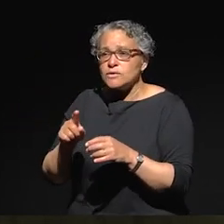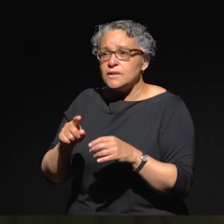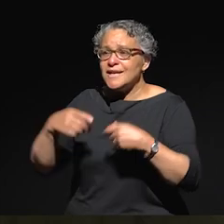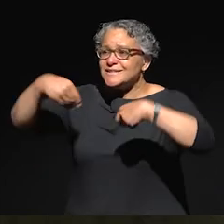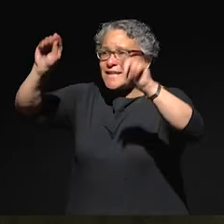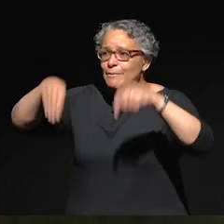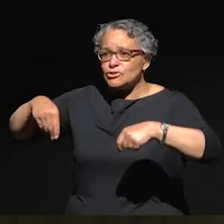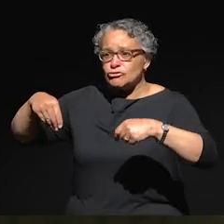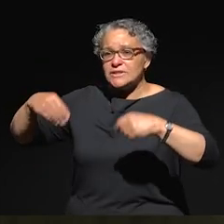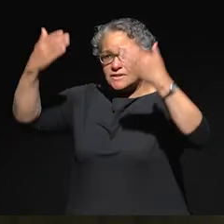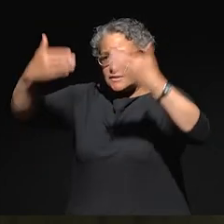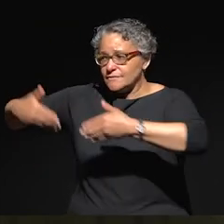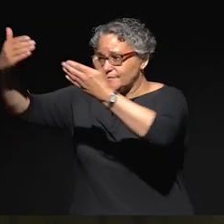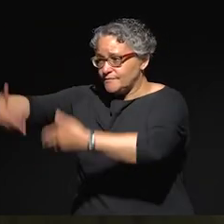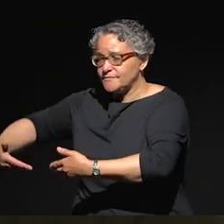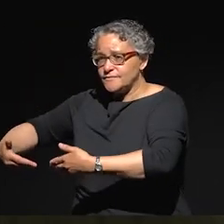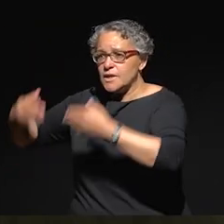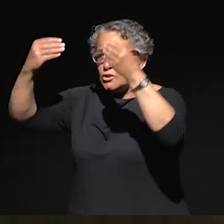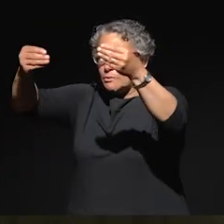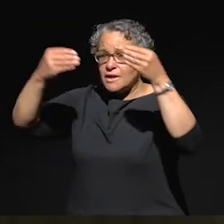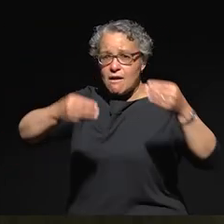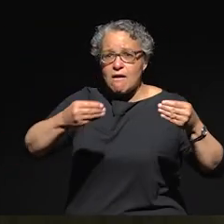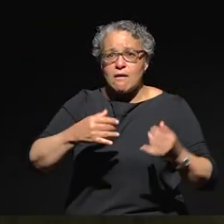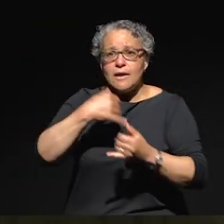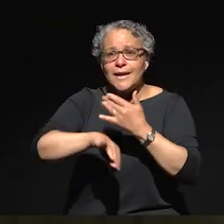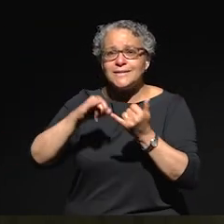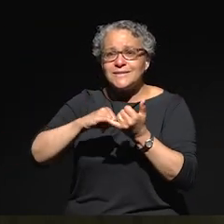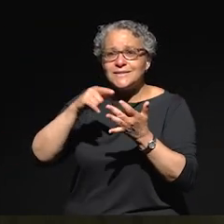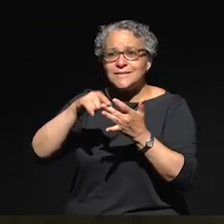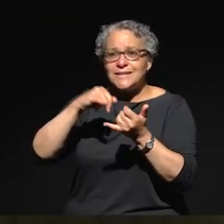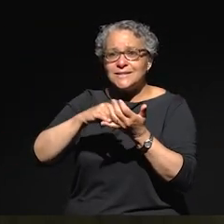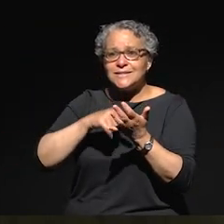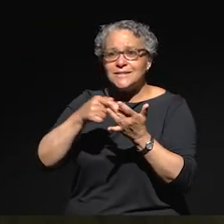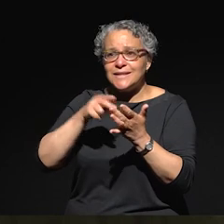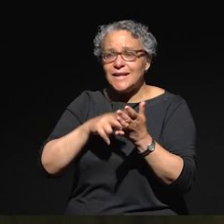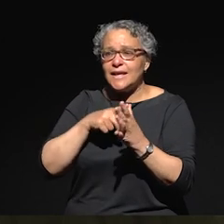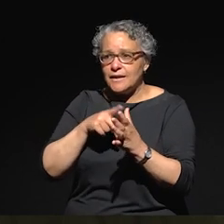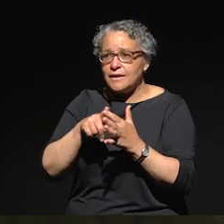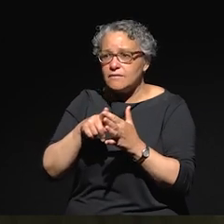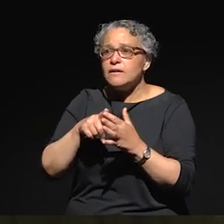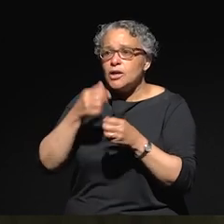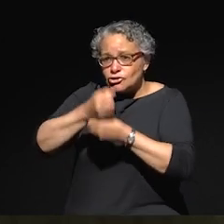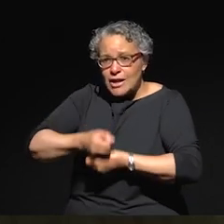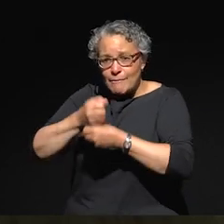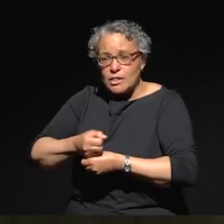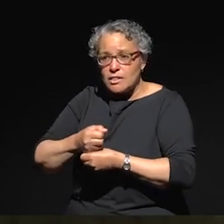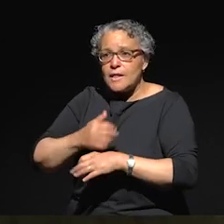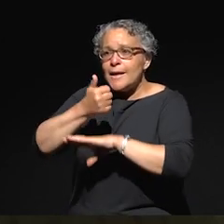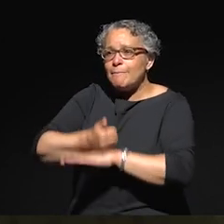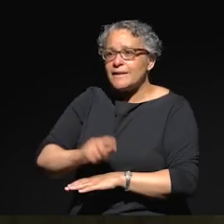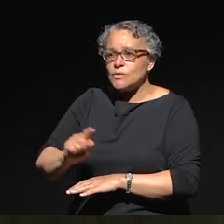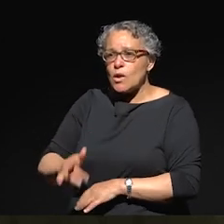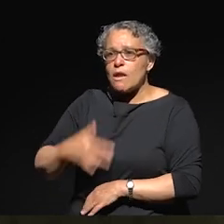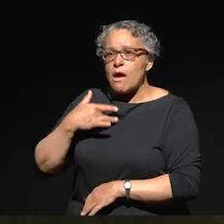Chapel for special occasions. The tapestries in their iconography are based on the lives of St. Peter and St.